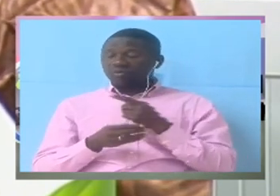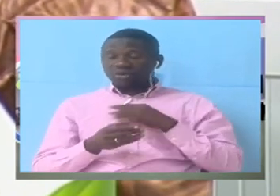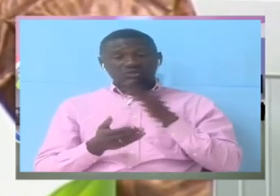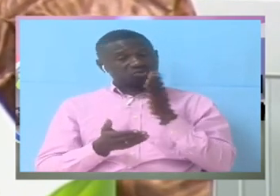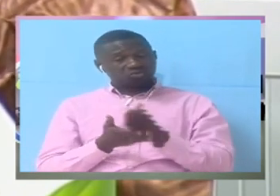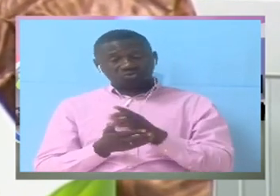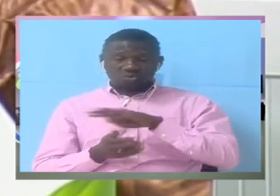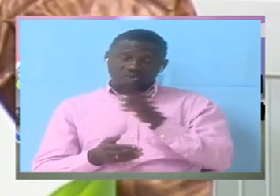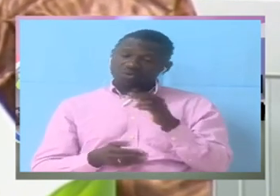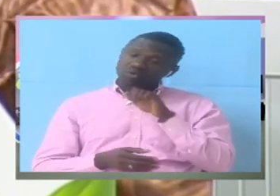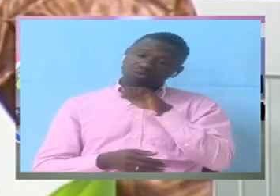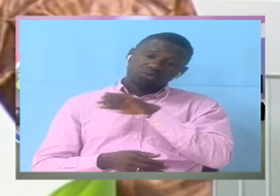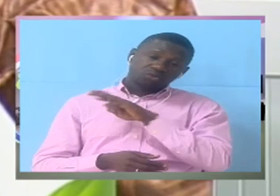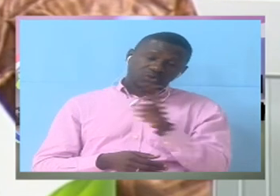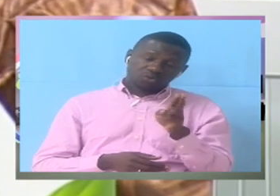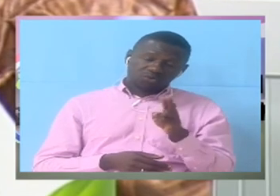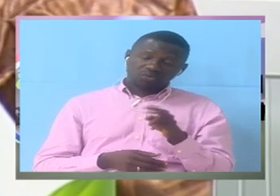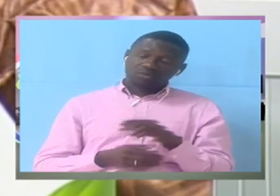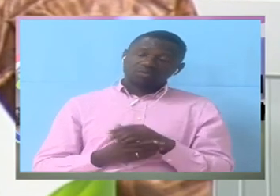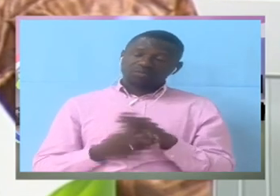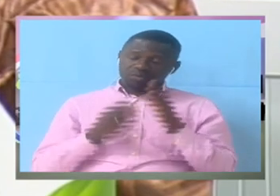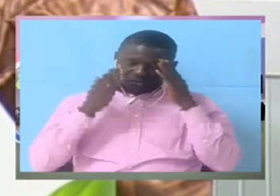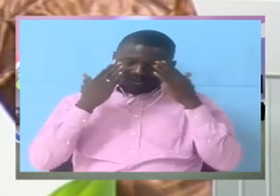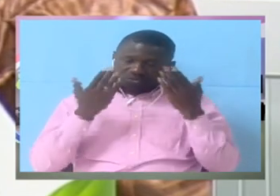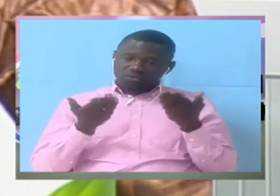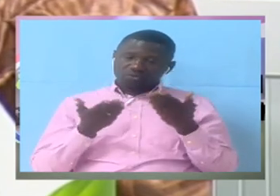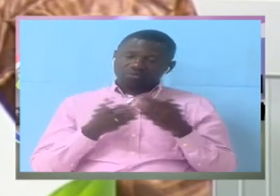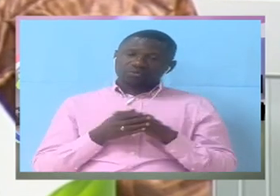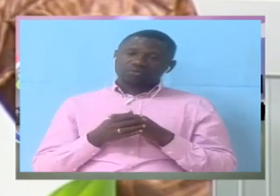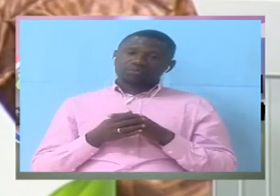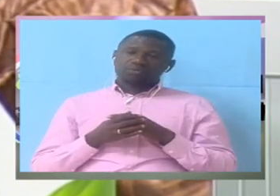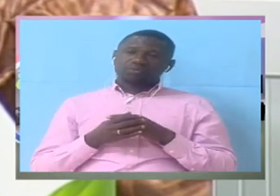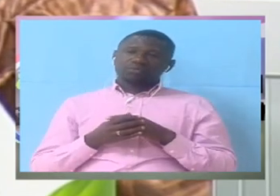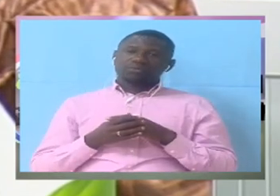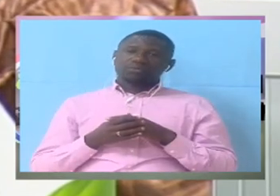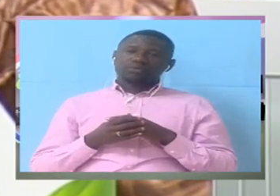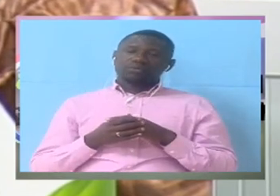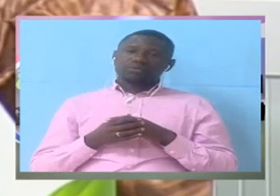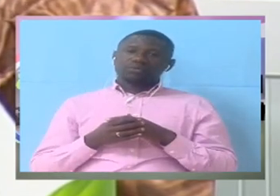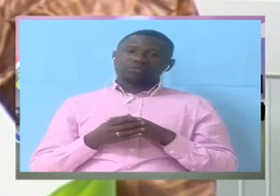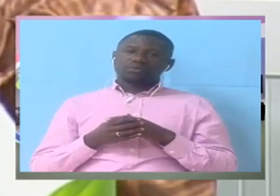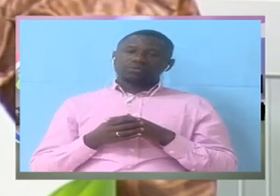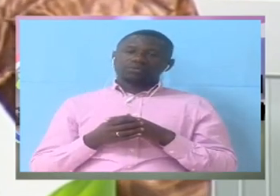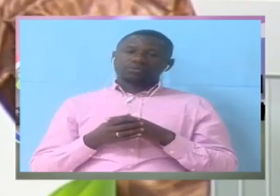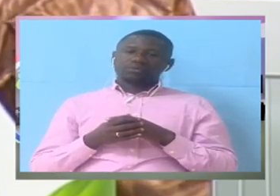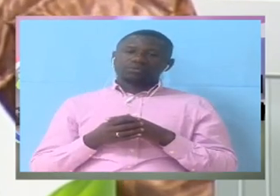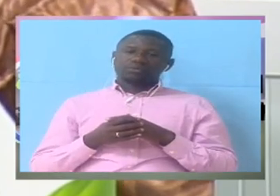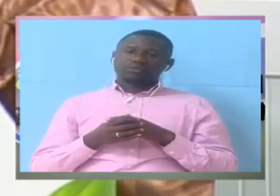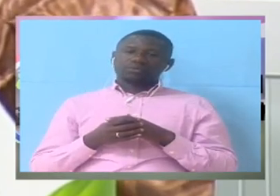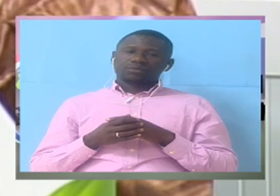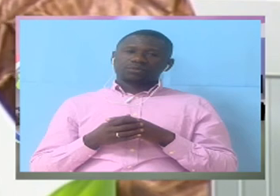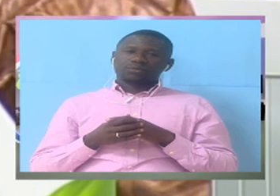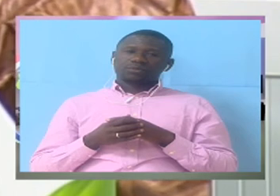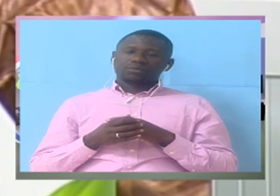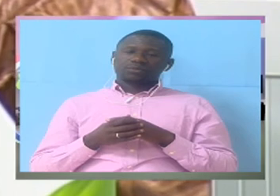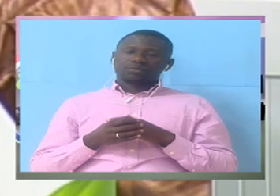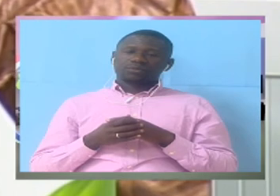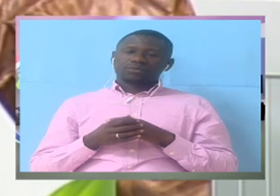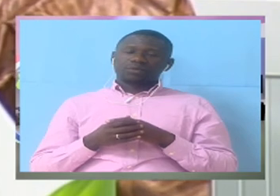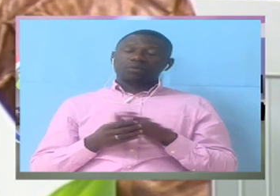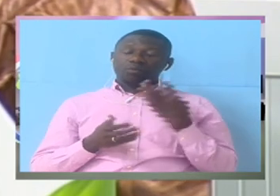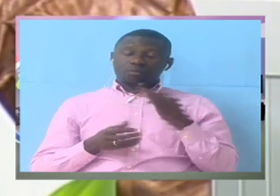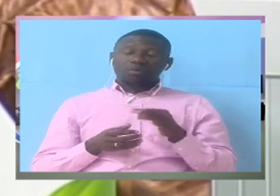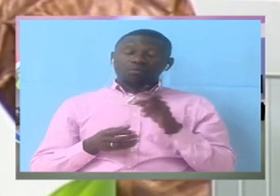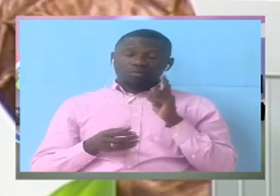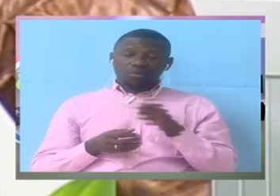or not, I don't know. So, but niaje Jame Charles Taylor baafula Jame kudeta kare a nyuneta aji. But if you see